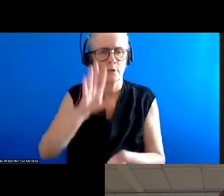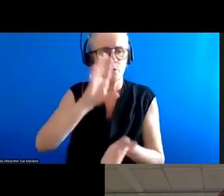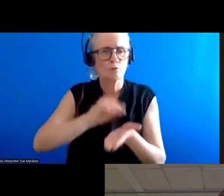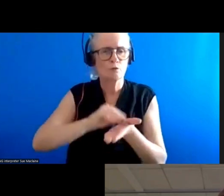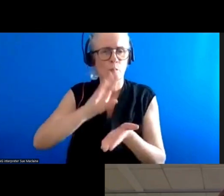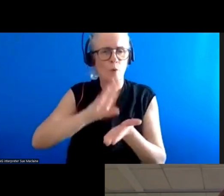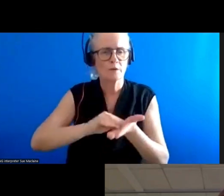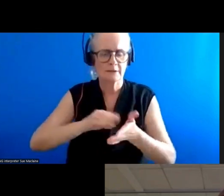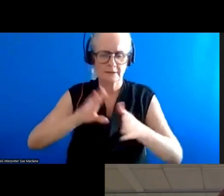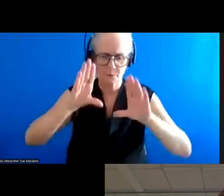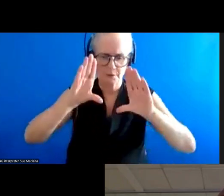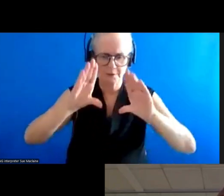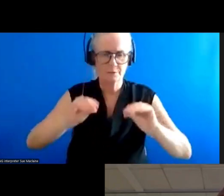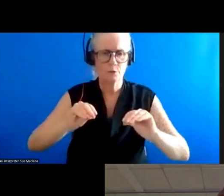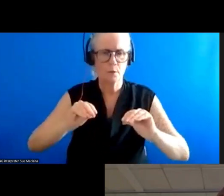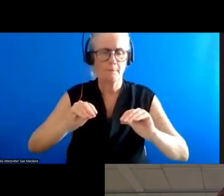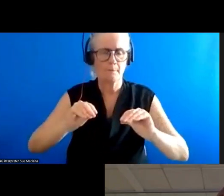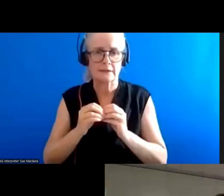moment.